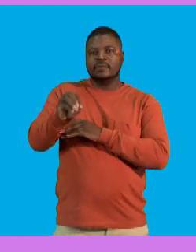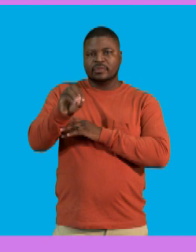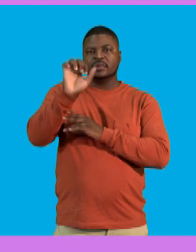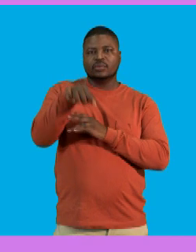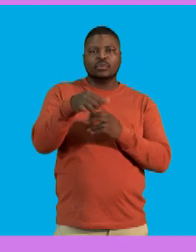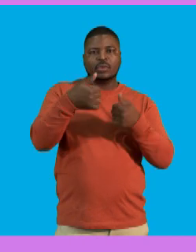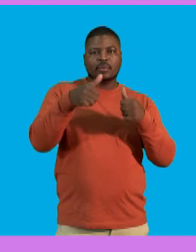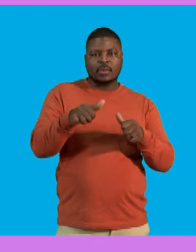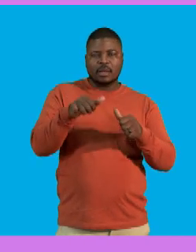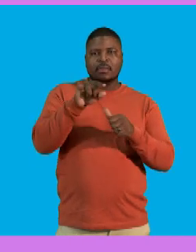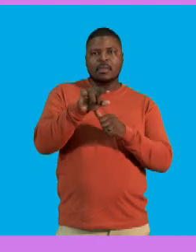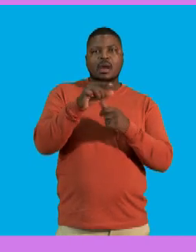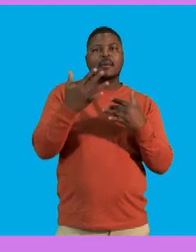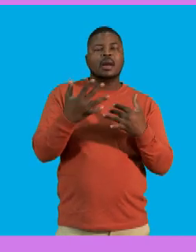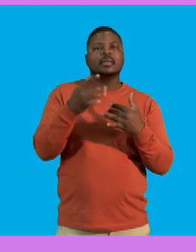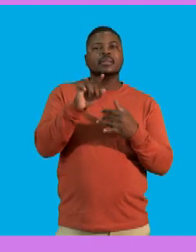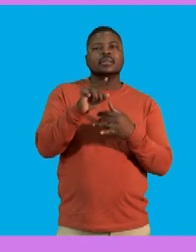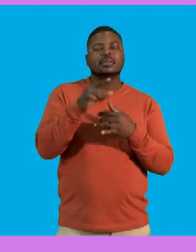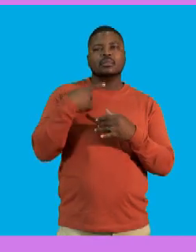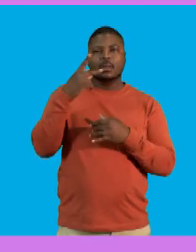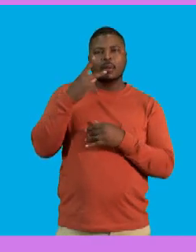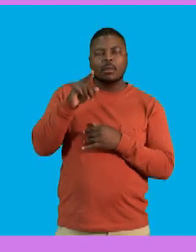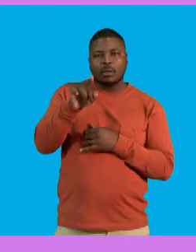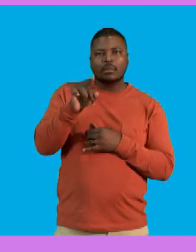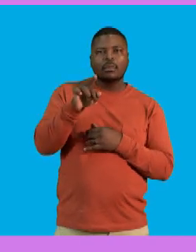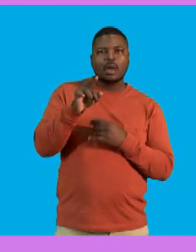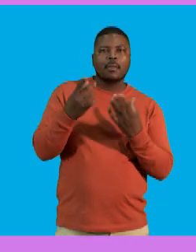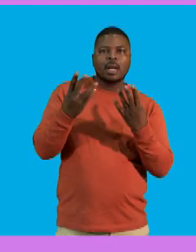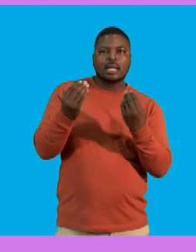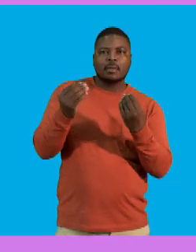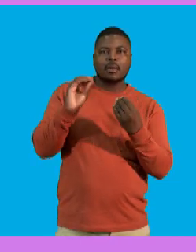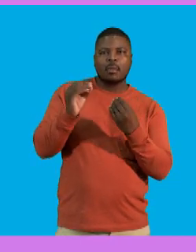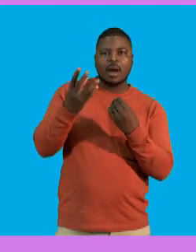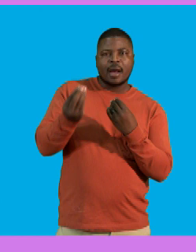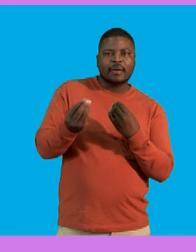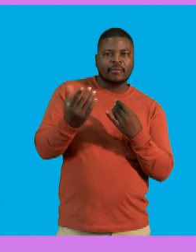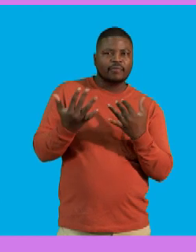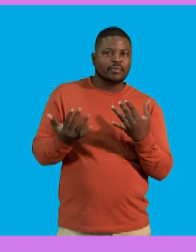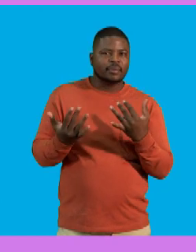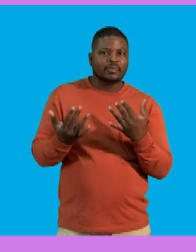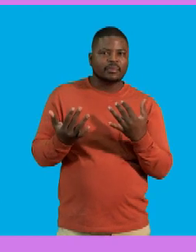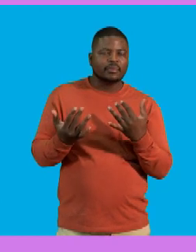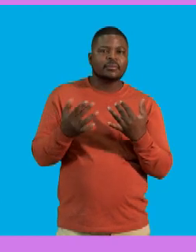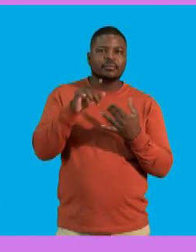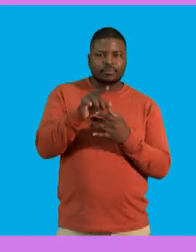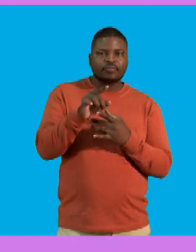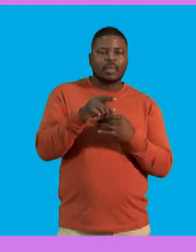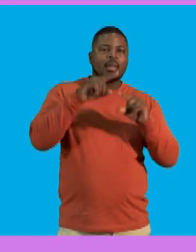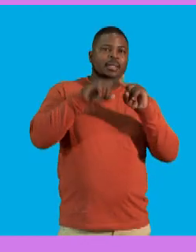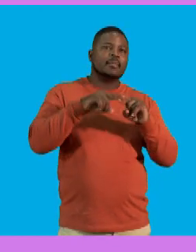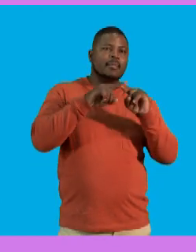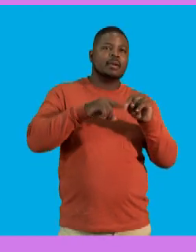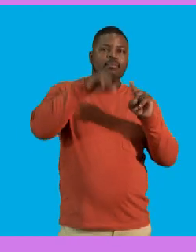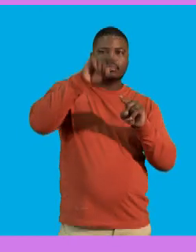have 1,5 next to it. Goes up to 4. So looking within that, our range of numbers has to be within a